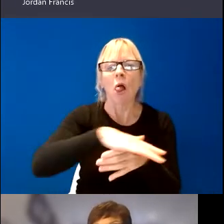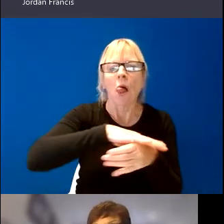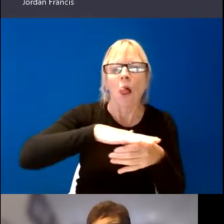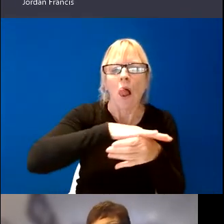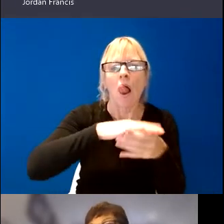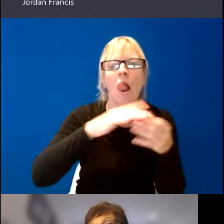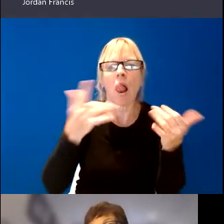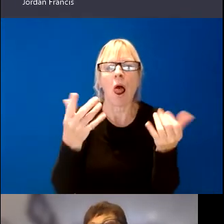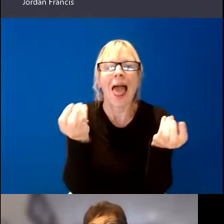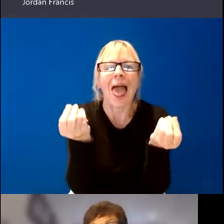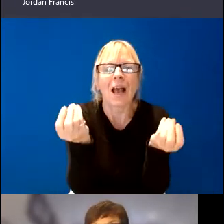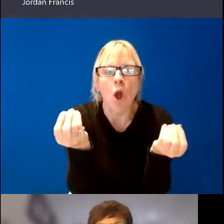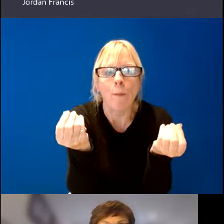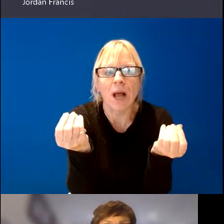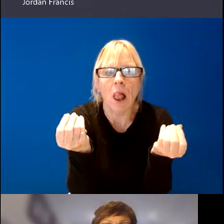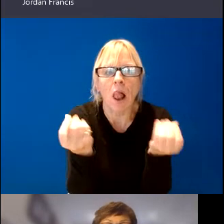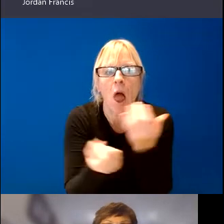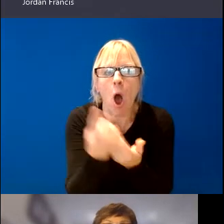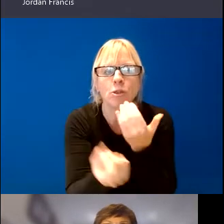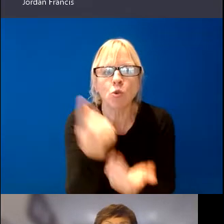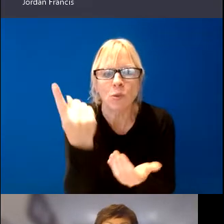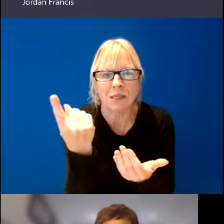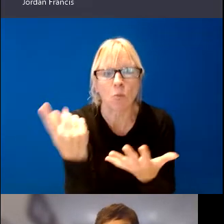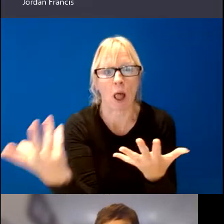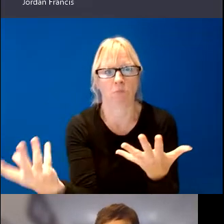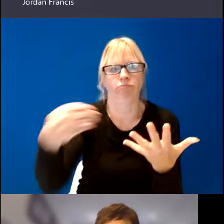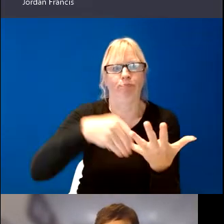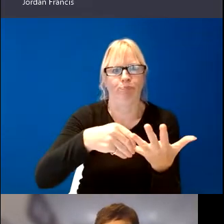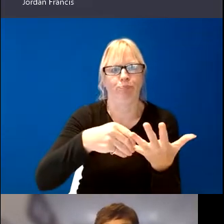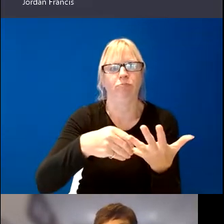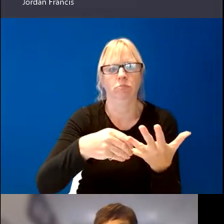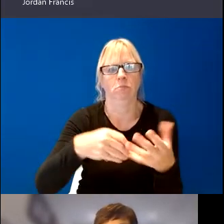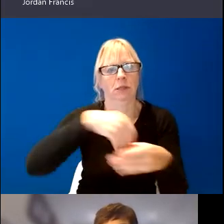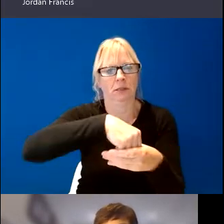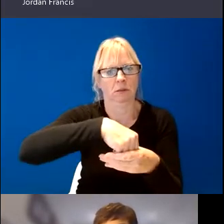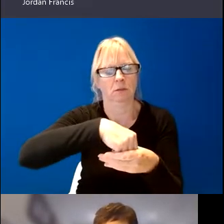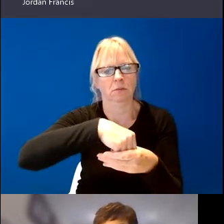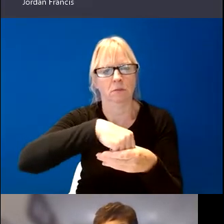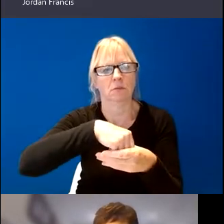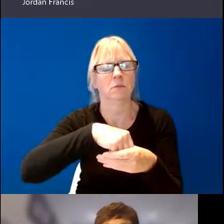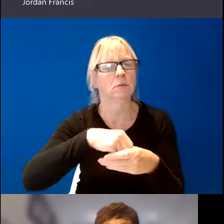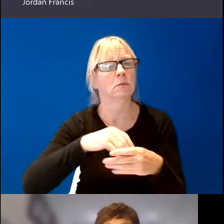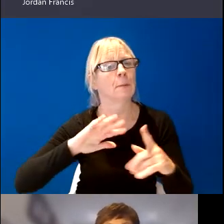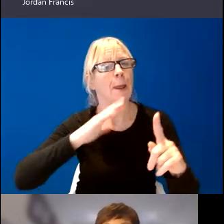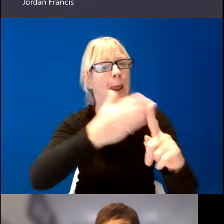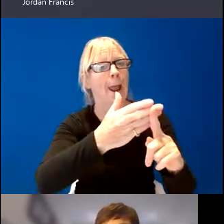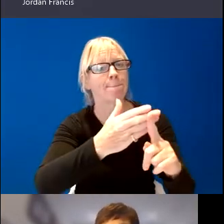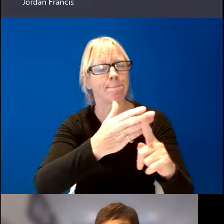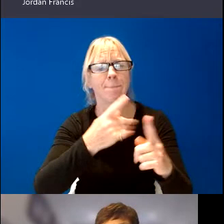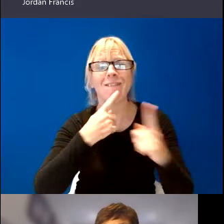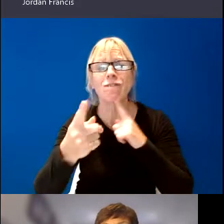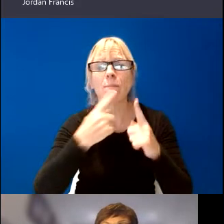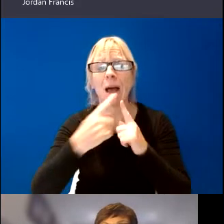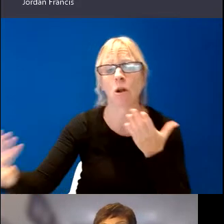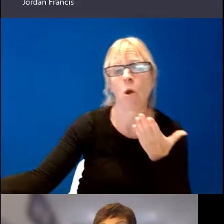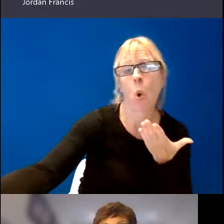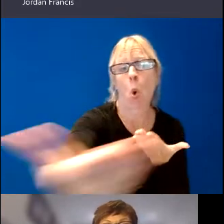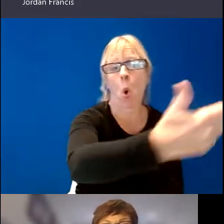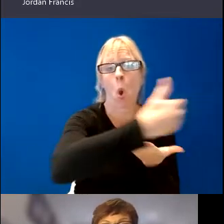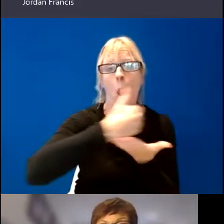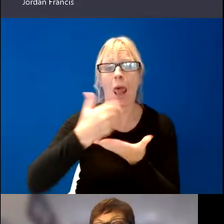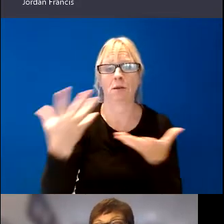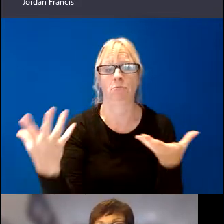in influencing people's opportunities to be healthy. And we want to, the idea is that we collect that information together and present it